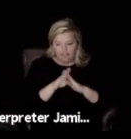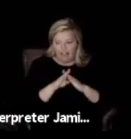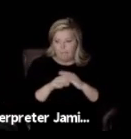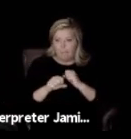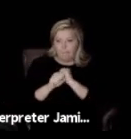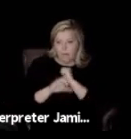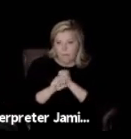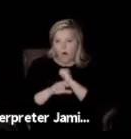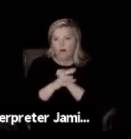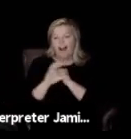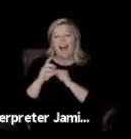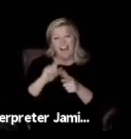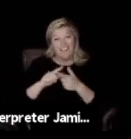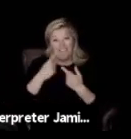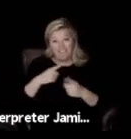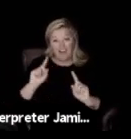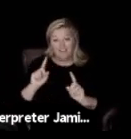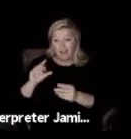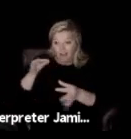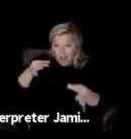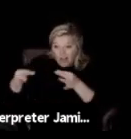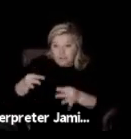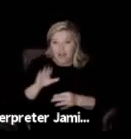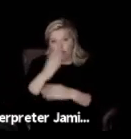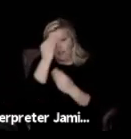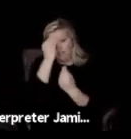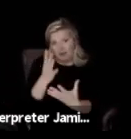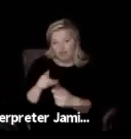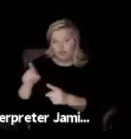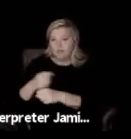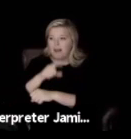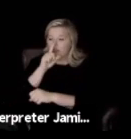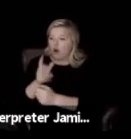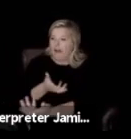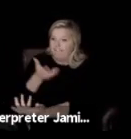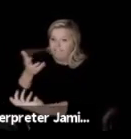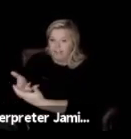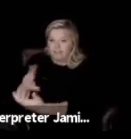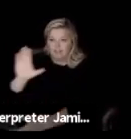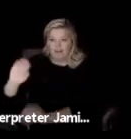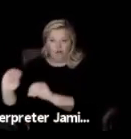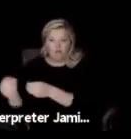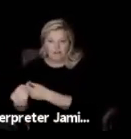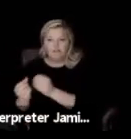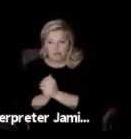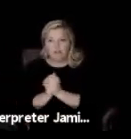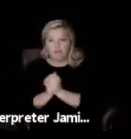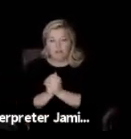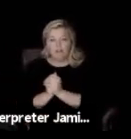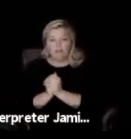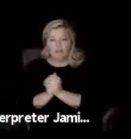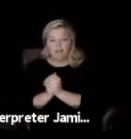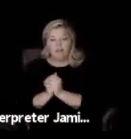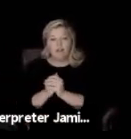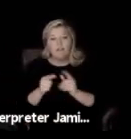and pitch the information that you have to the organizations. But there was the percentage